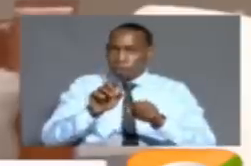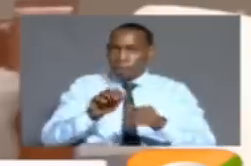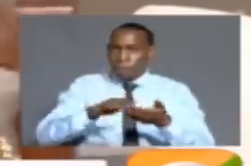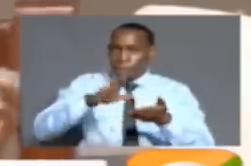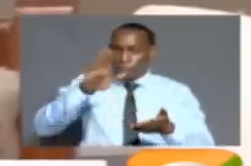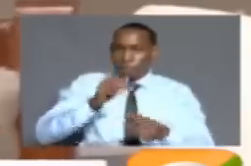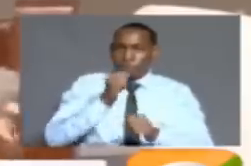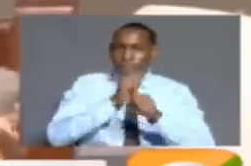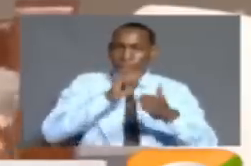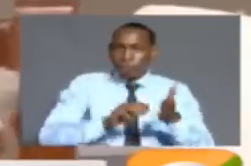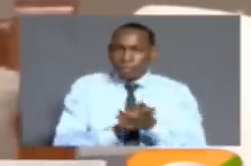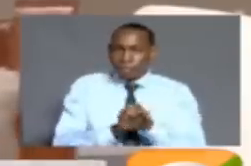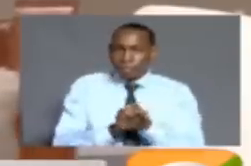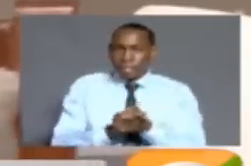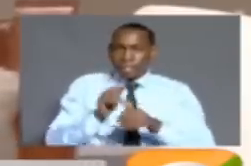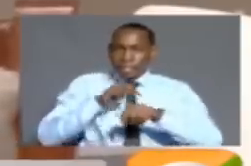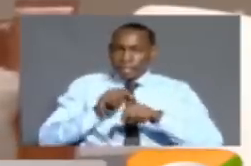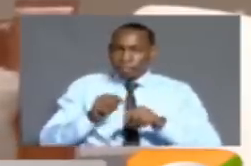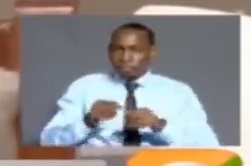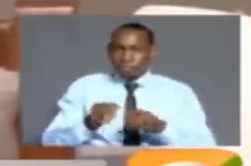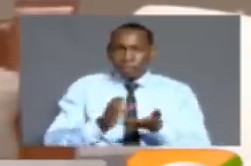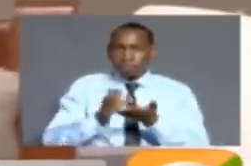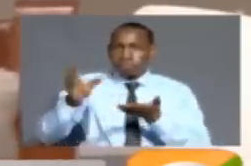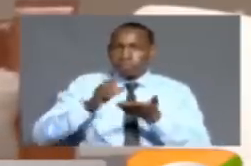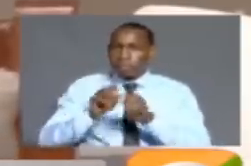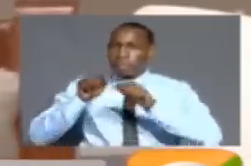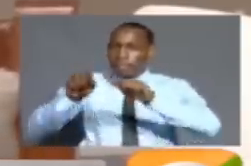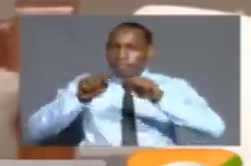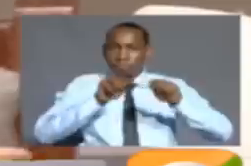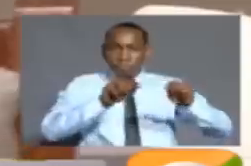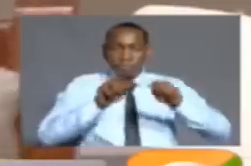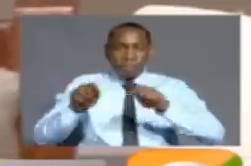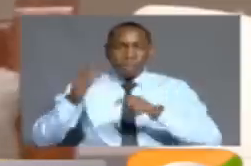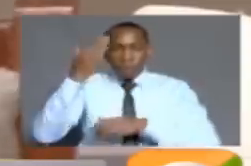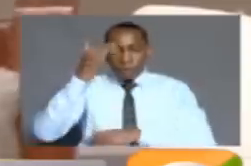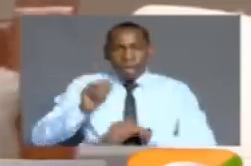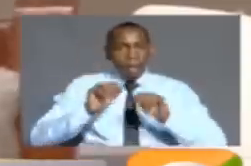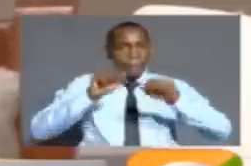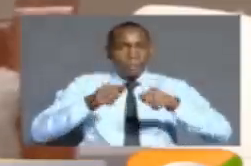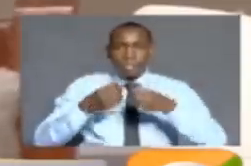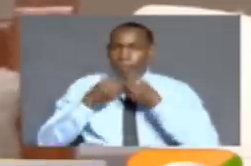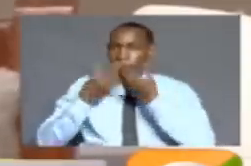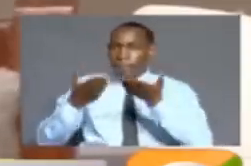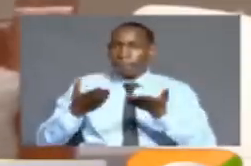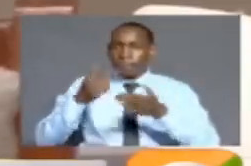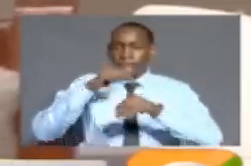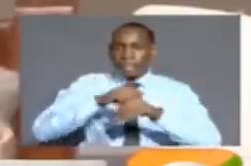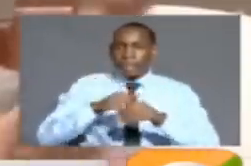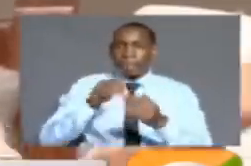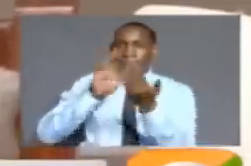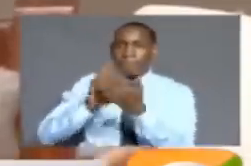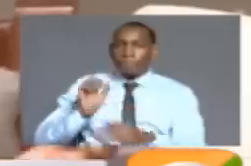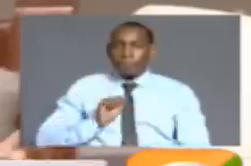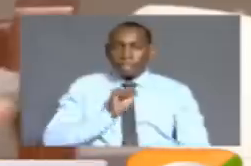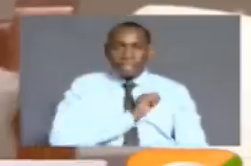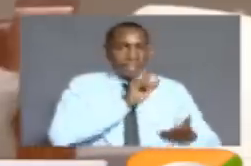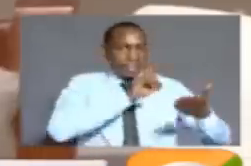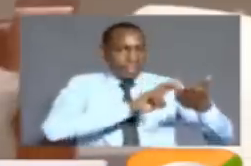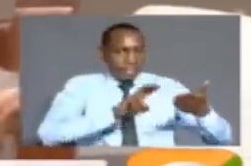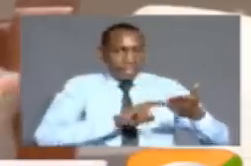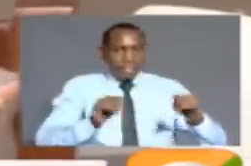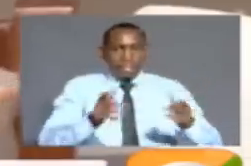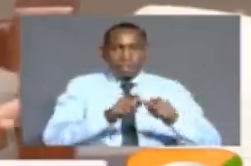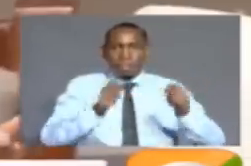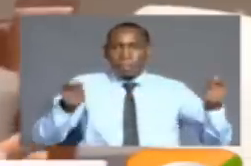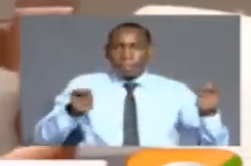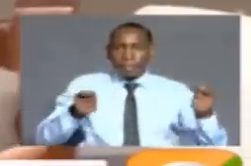Are you just inciting when you throw these things out like that? When, I mean, because you should be able to tell by the time it gets to the Senate and we are reading in the papers that Waititu